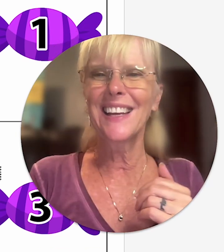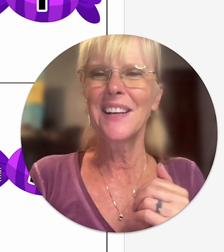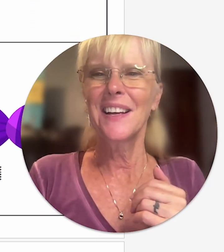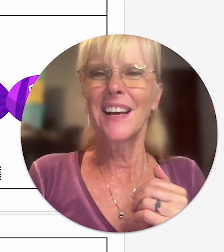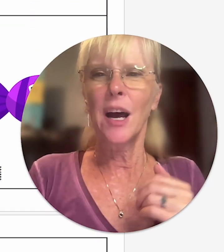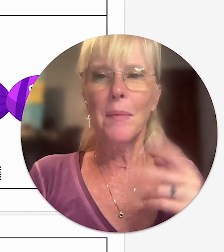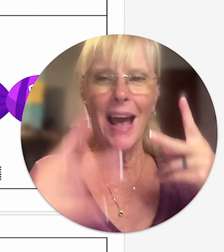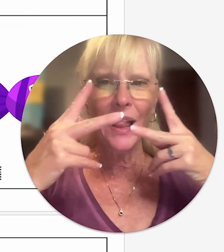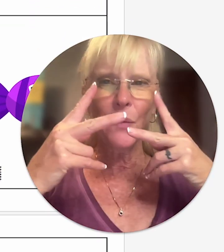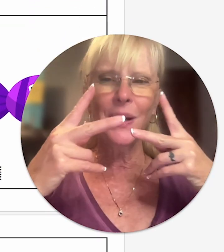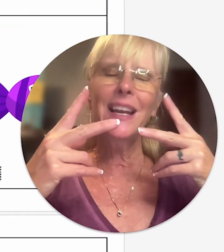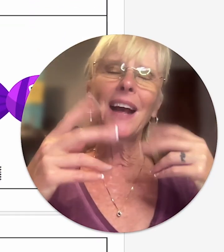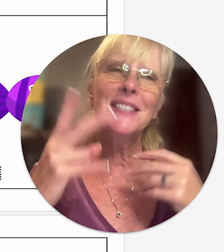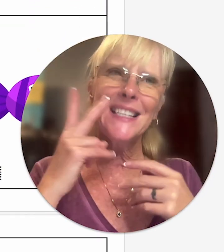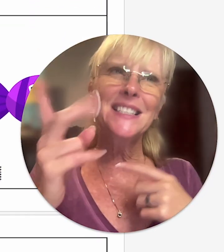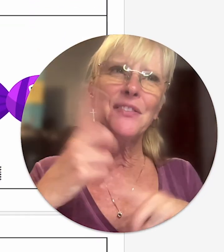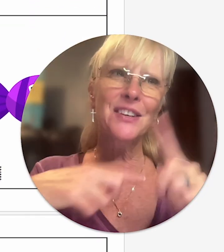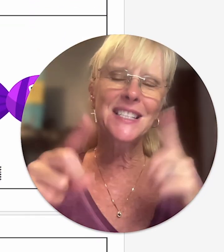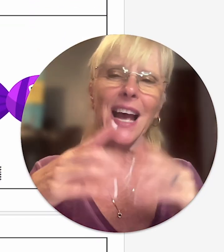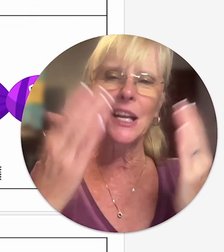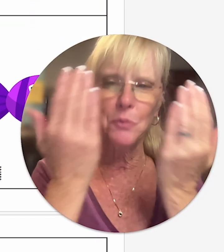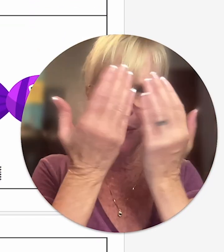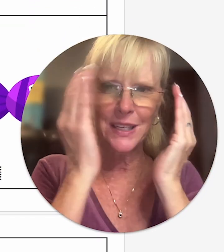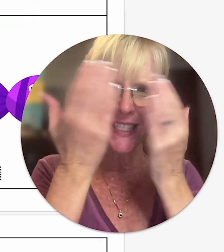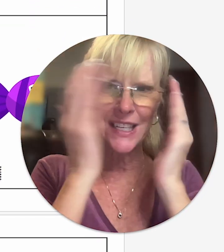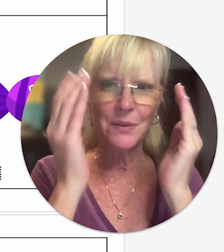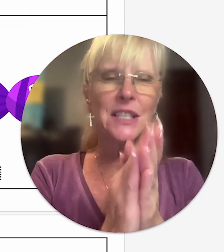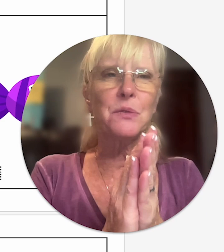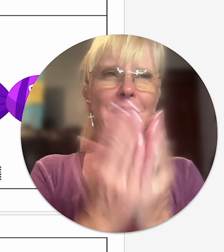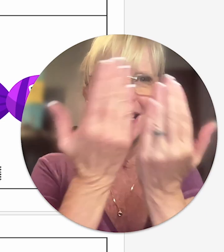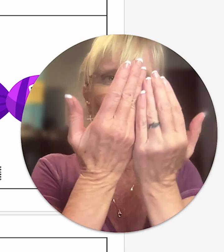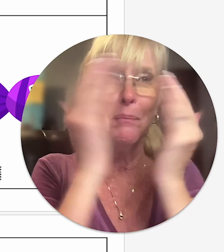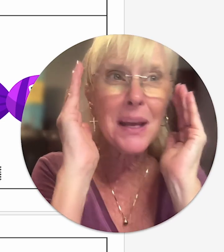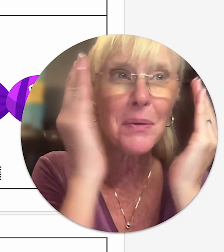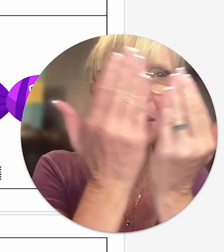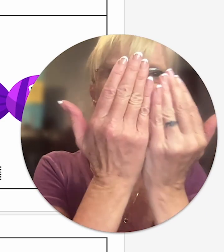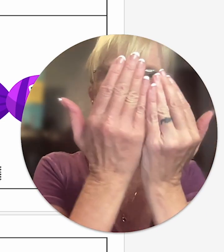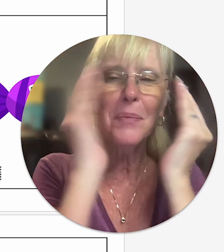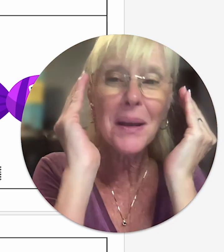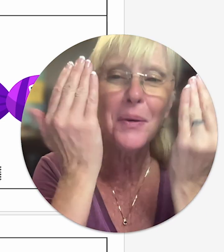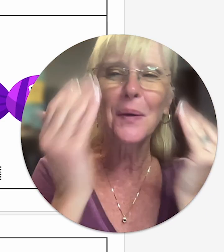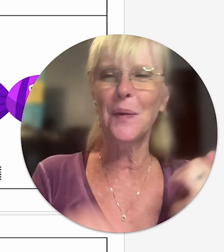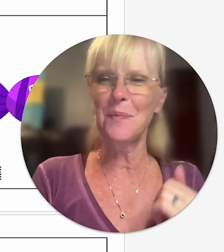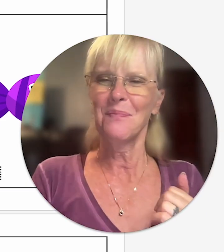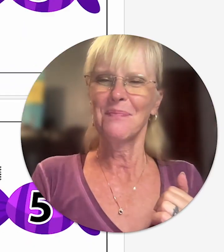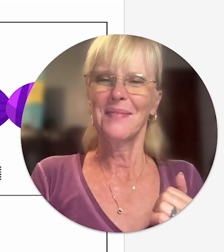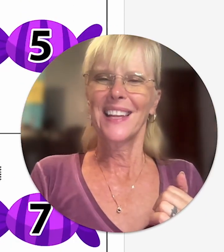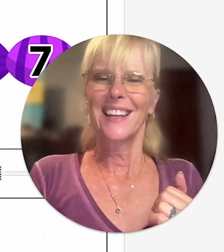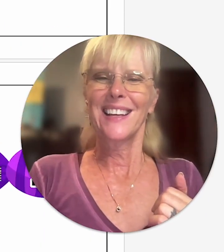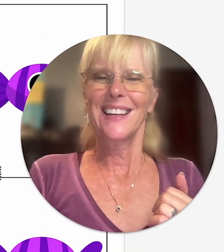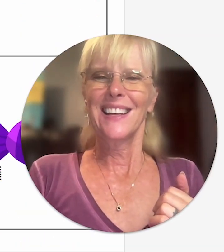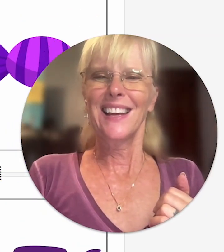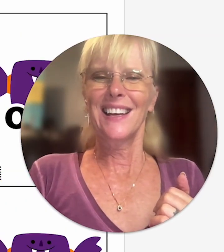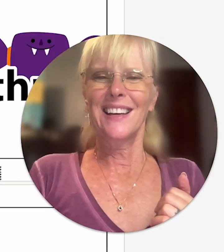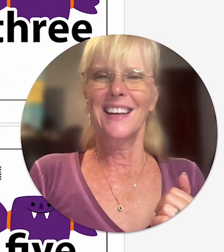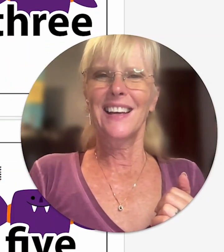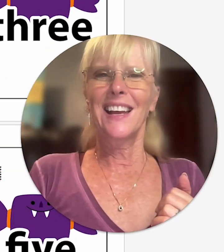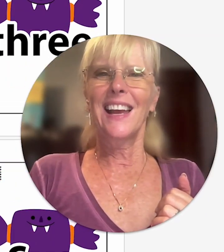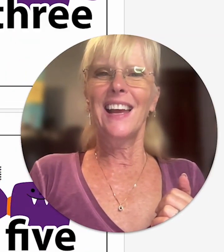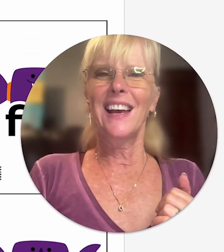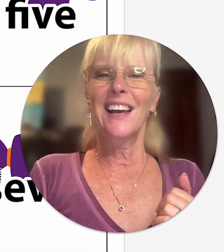Halloween. Halloween, I've seen different signs, but we're going to stick with this one. It's like peekaboo, peekaboo.